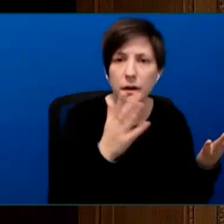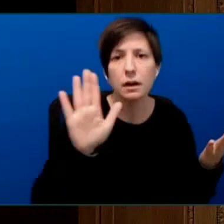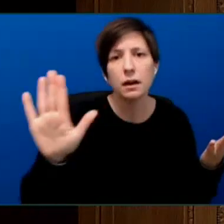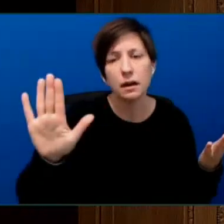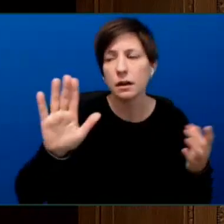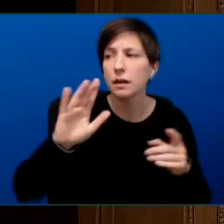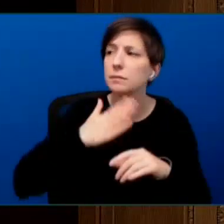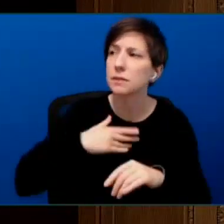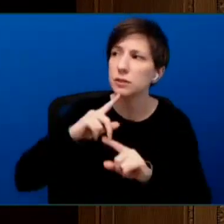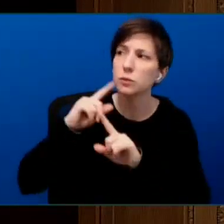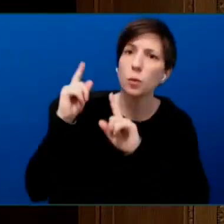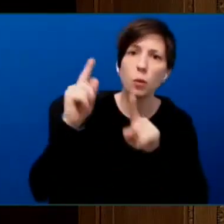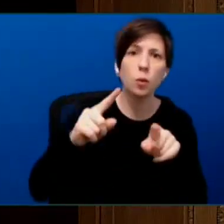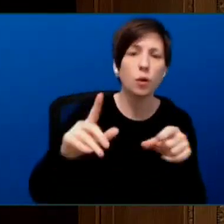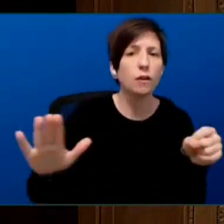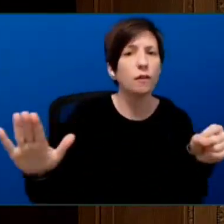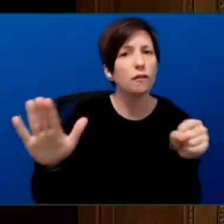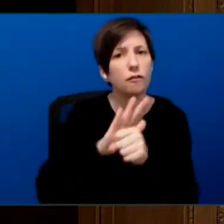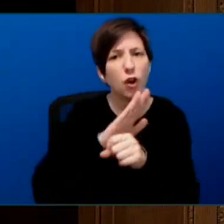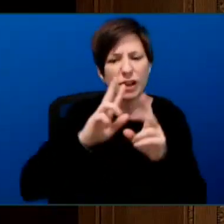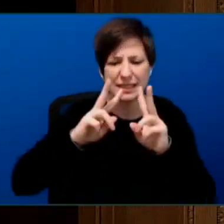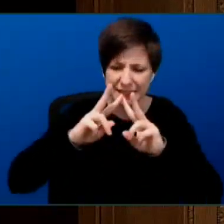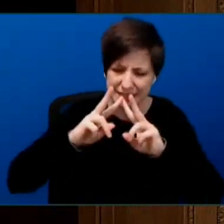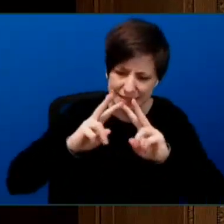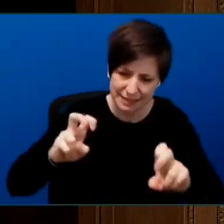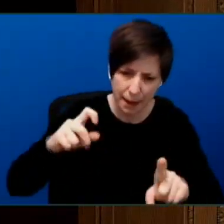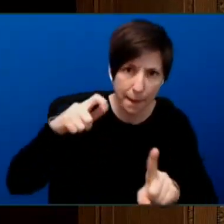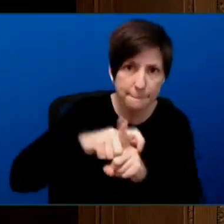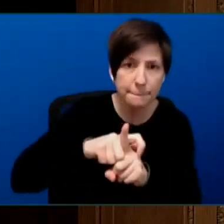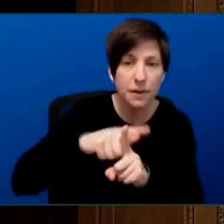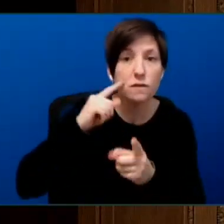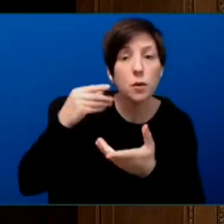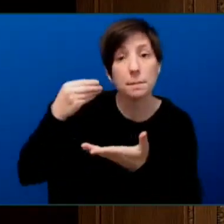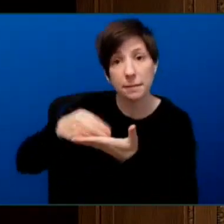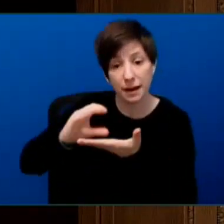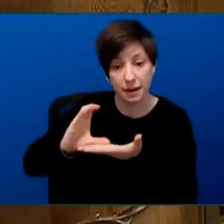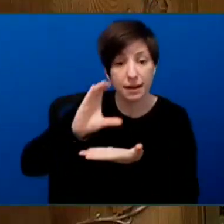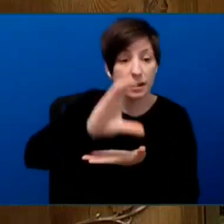of every penny that went to those organizations?